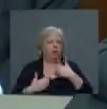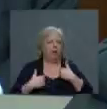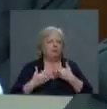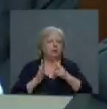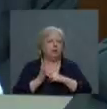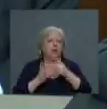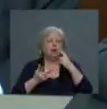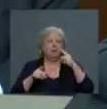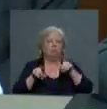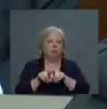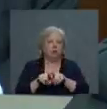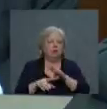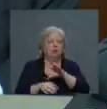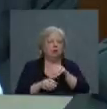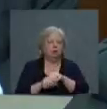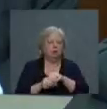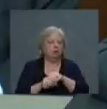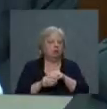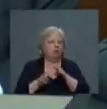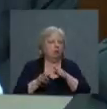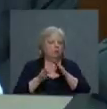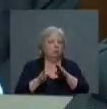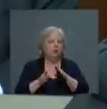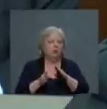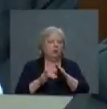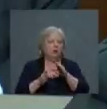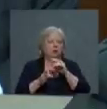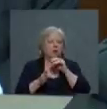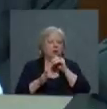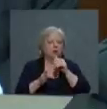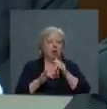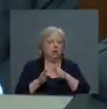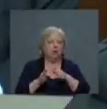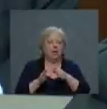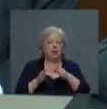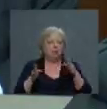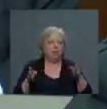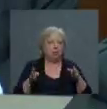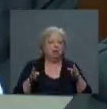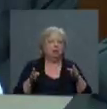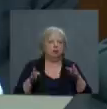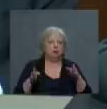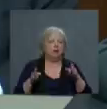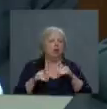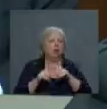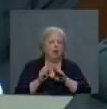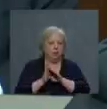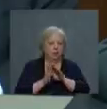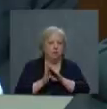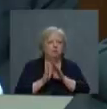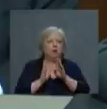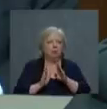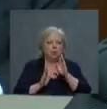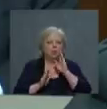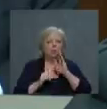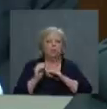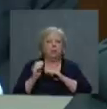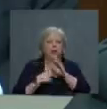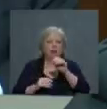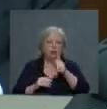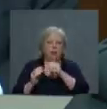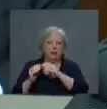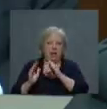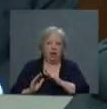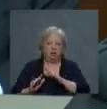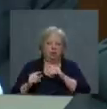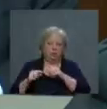the road not being built out, that the developer will build 10 houses